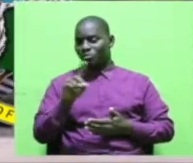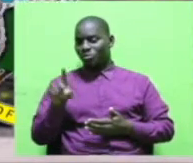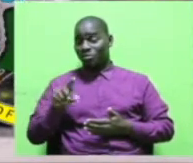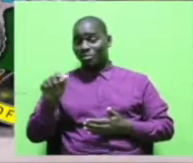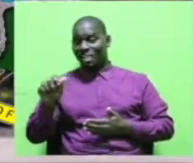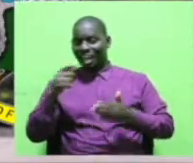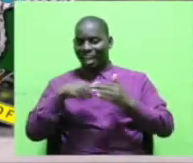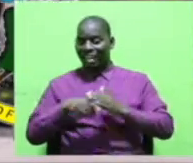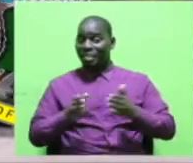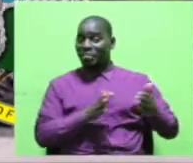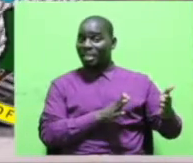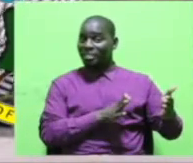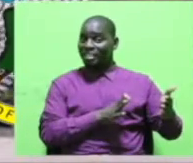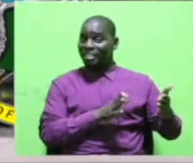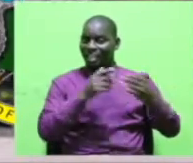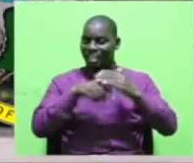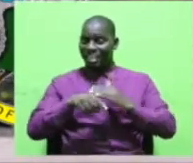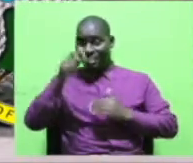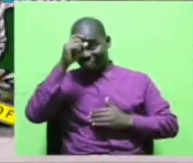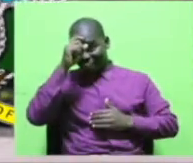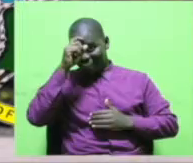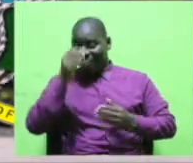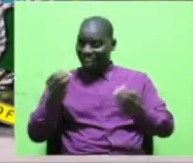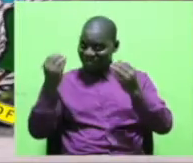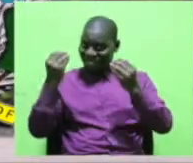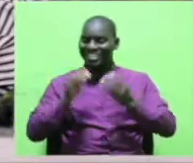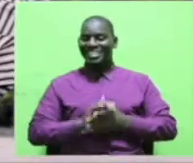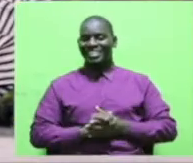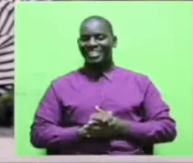Education under Department of Secondary Education.